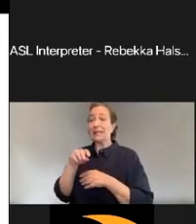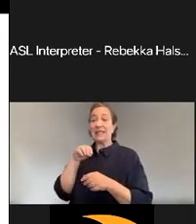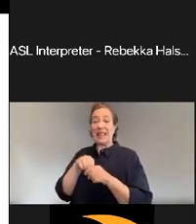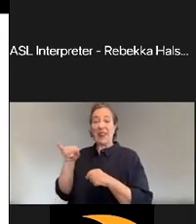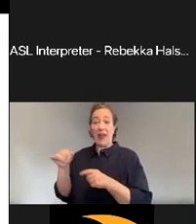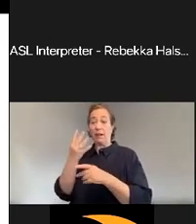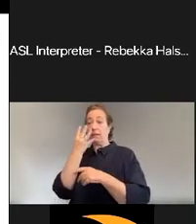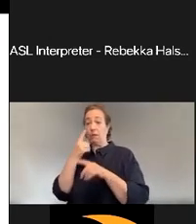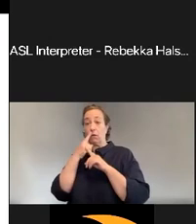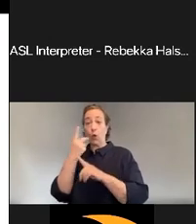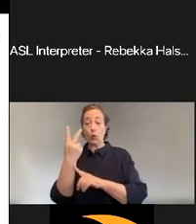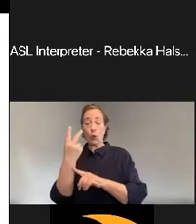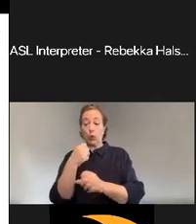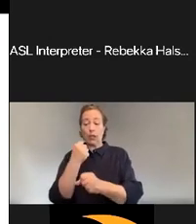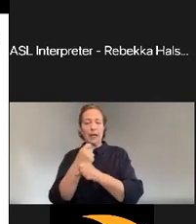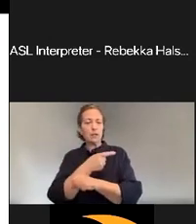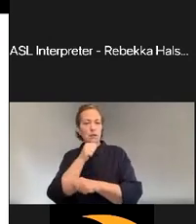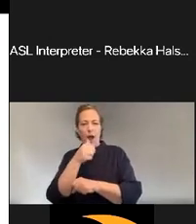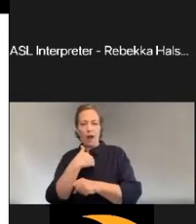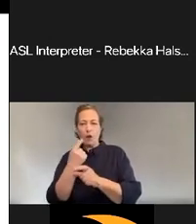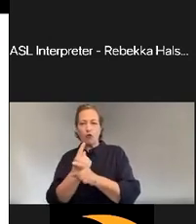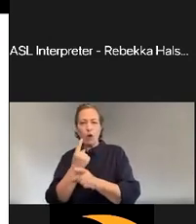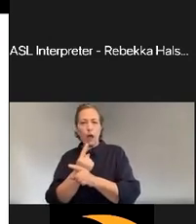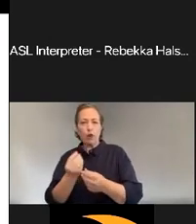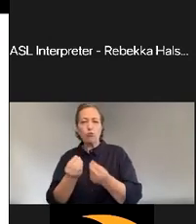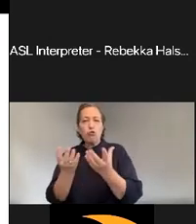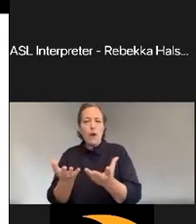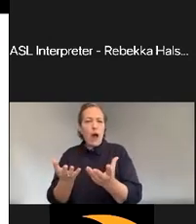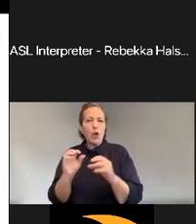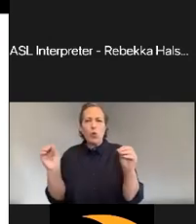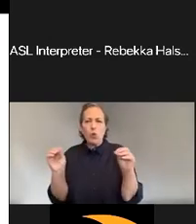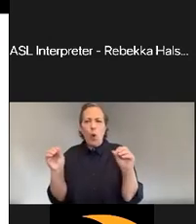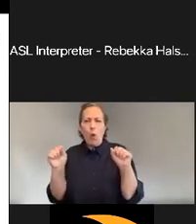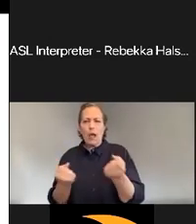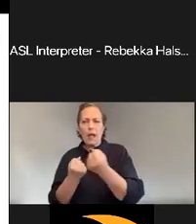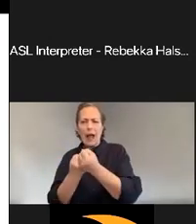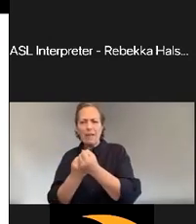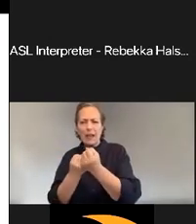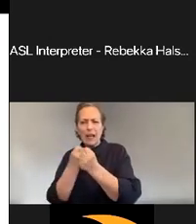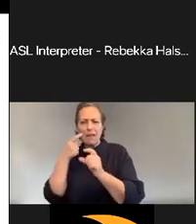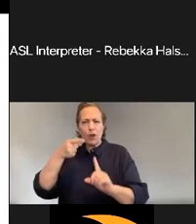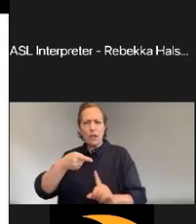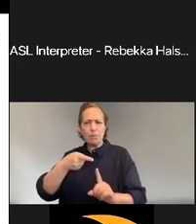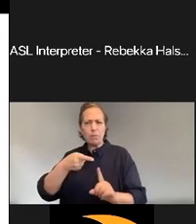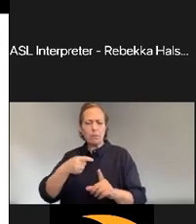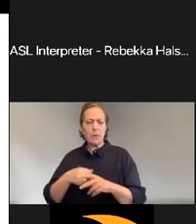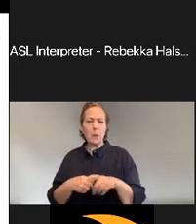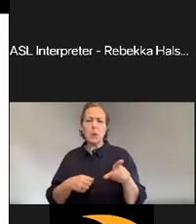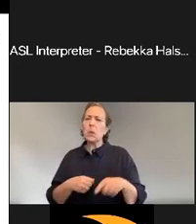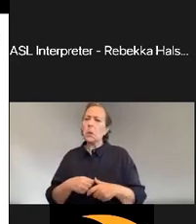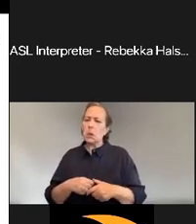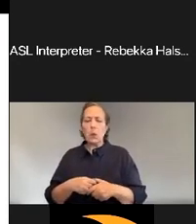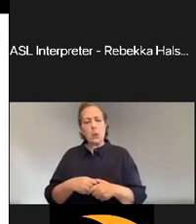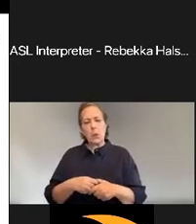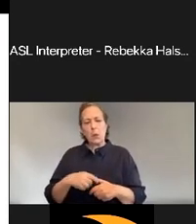he does not have a regular healthcare provider who can help advocate for him. So this is a pretty tough situation, and I'm